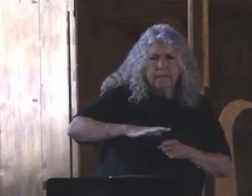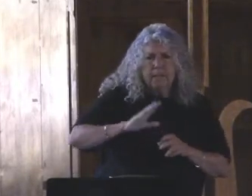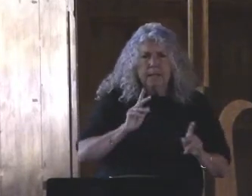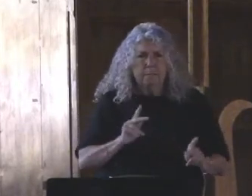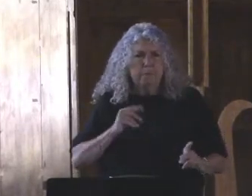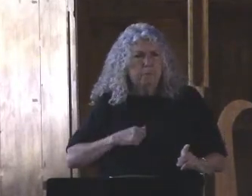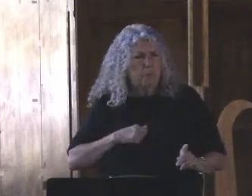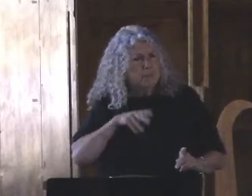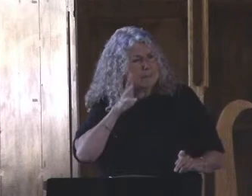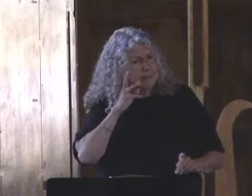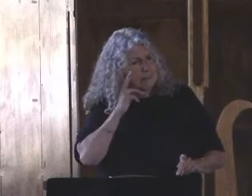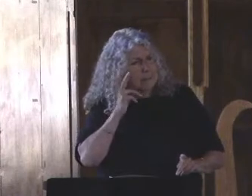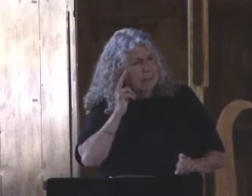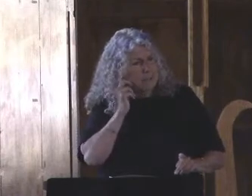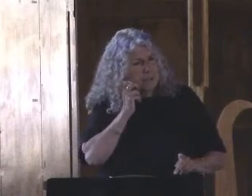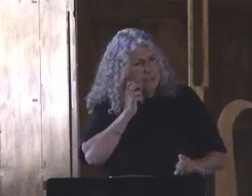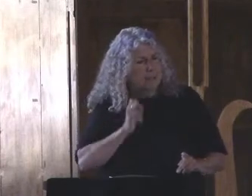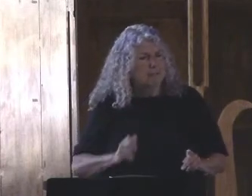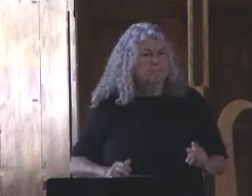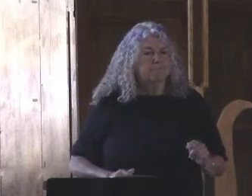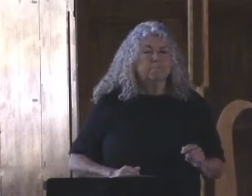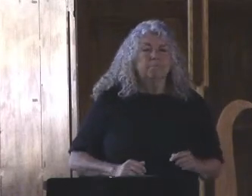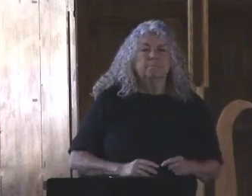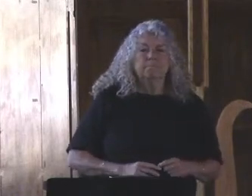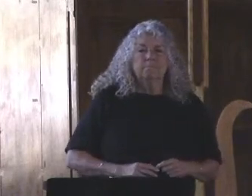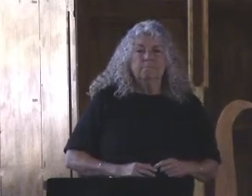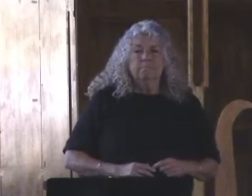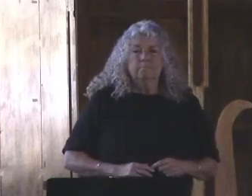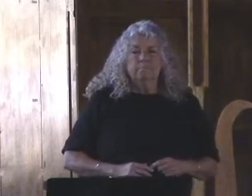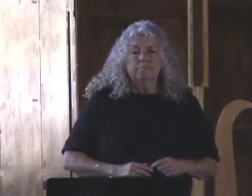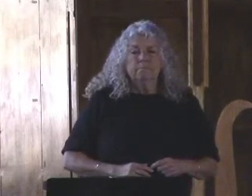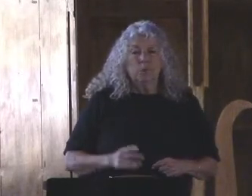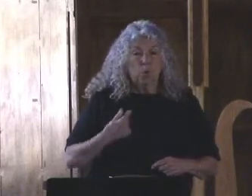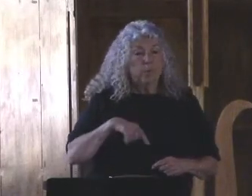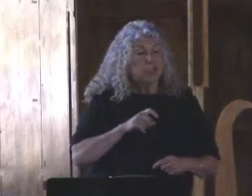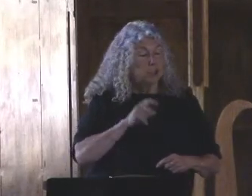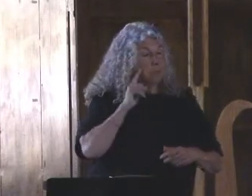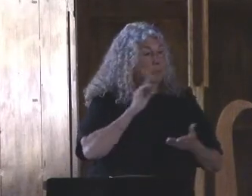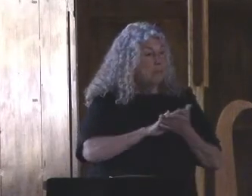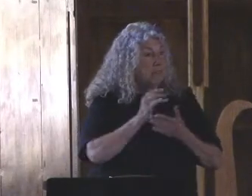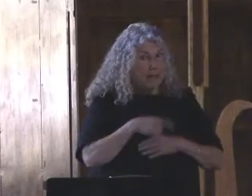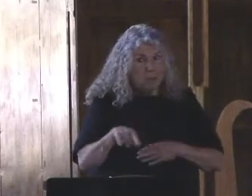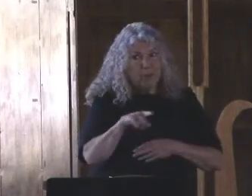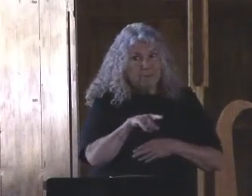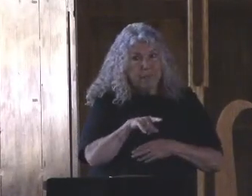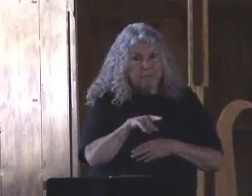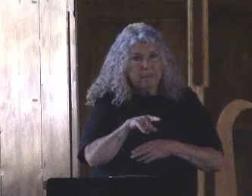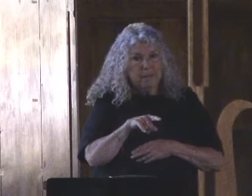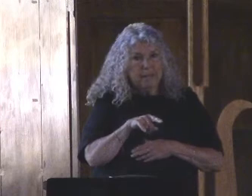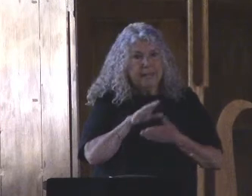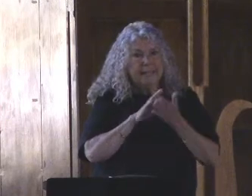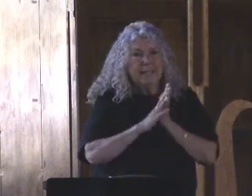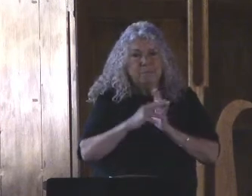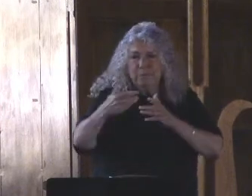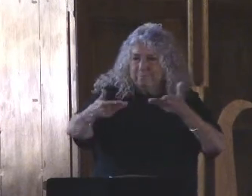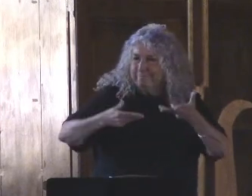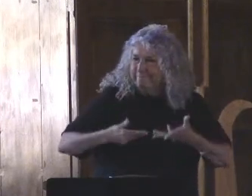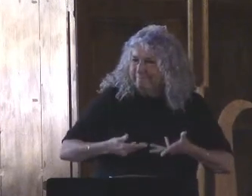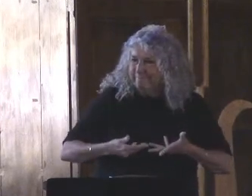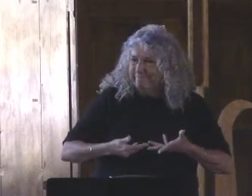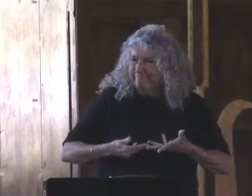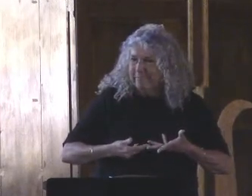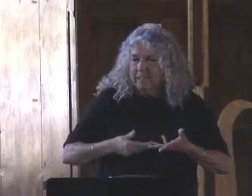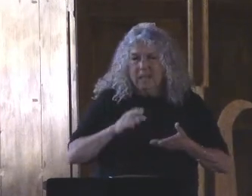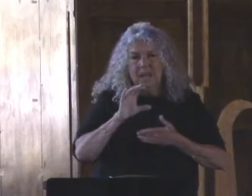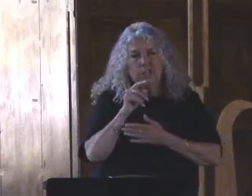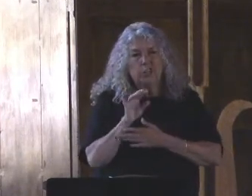cross paths with just through our everyday interactions. We should believe that any one of them could be hospitable. A child of peace